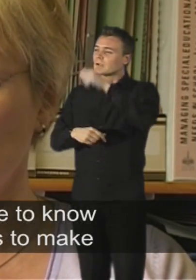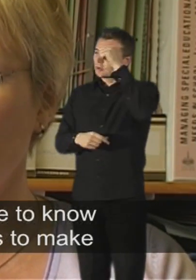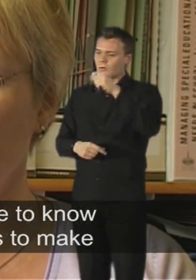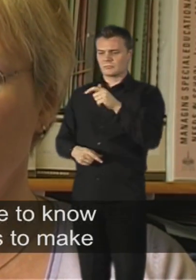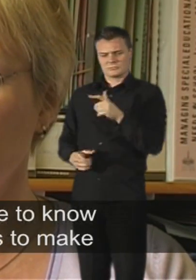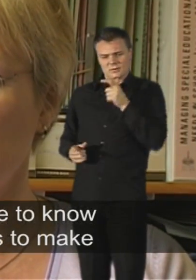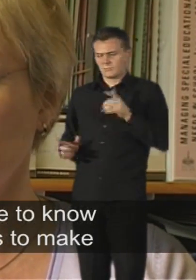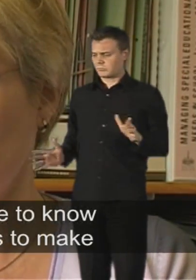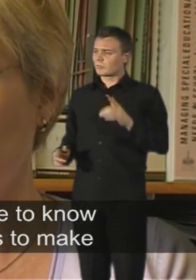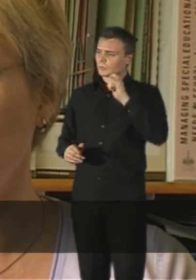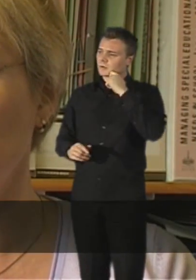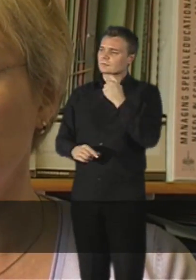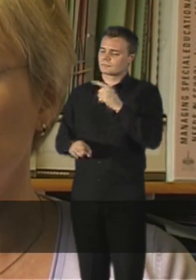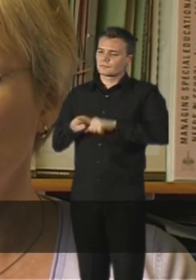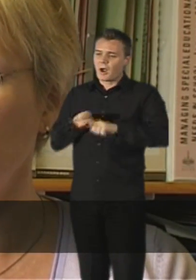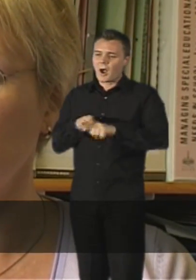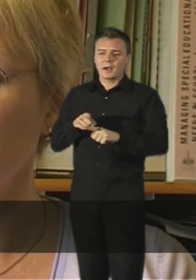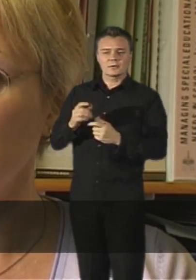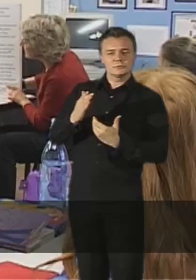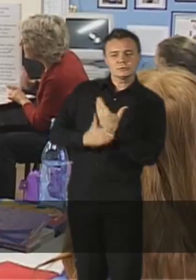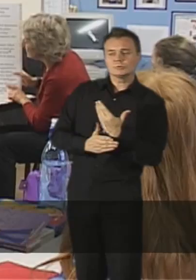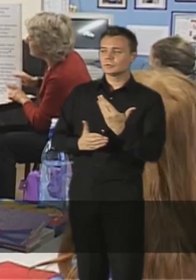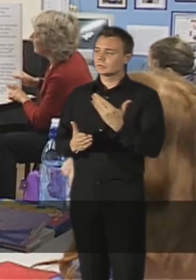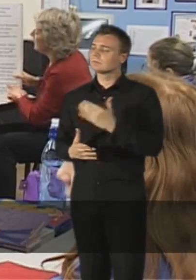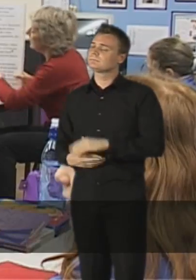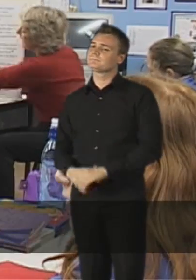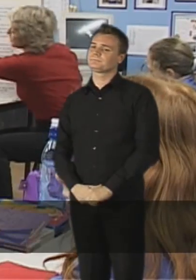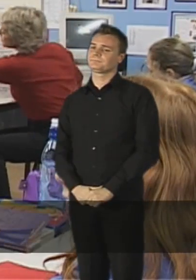comfortable to try things, to make new things work.